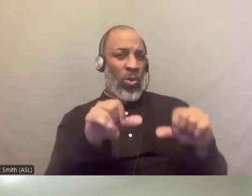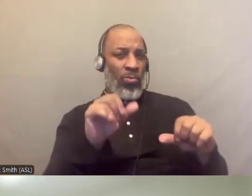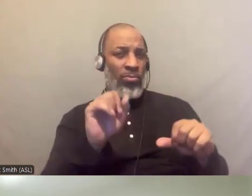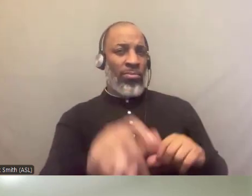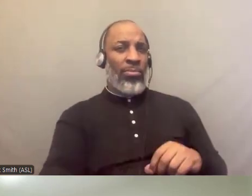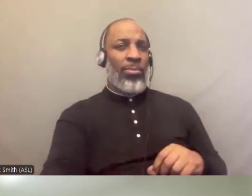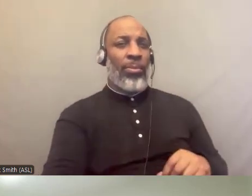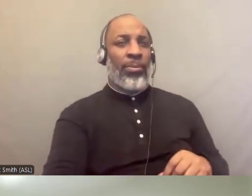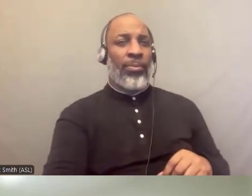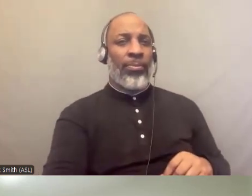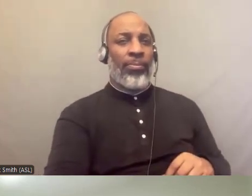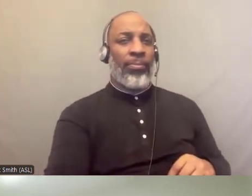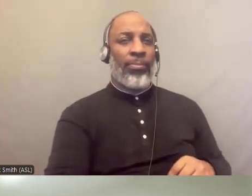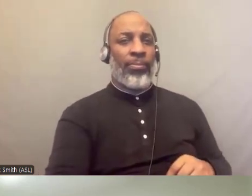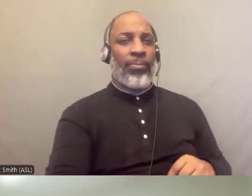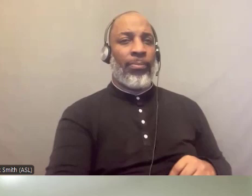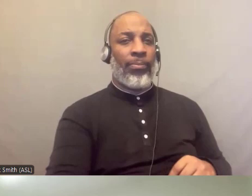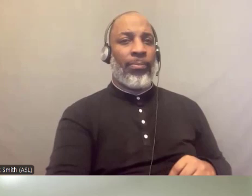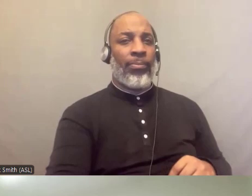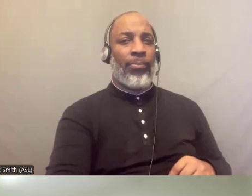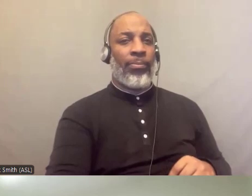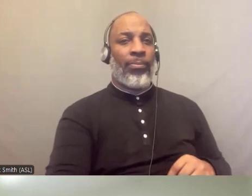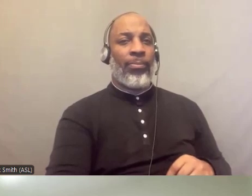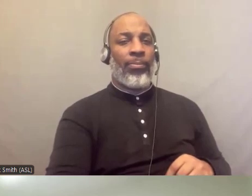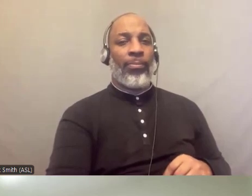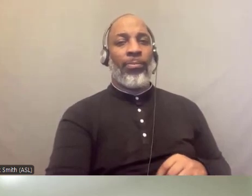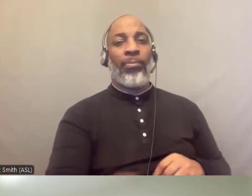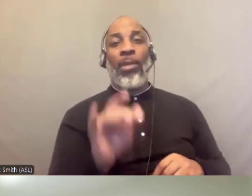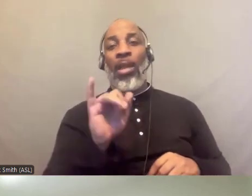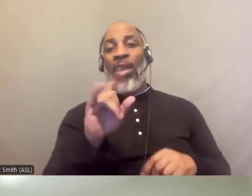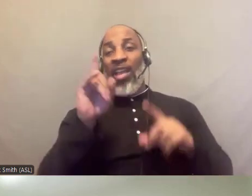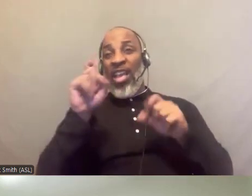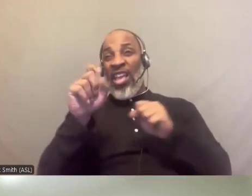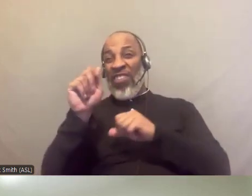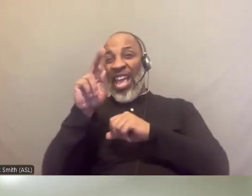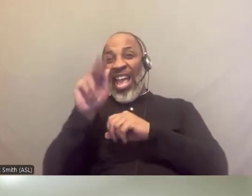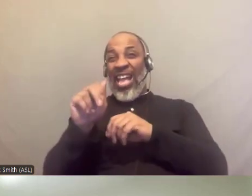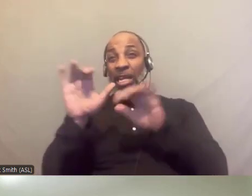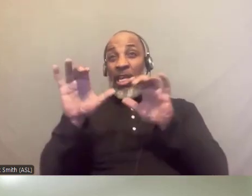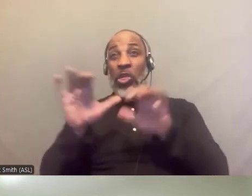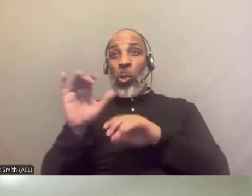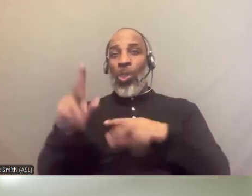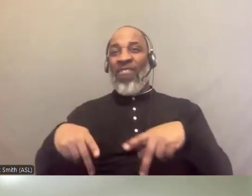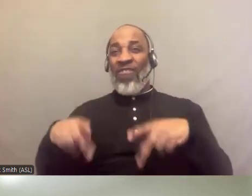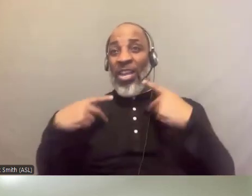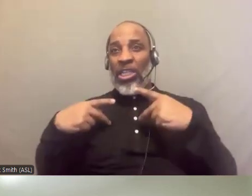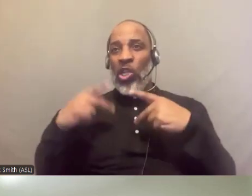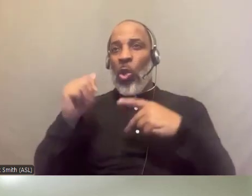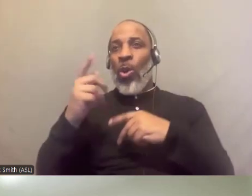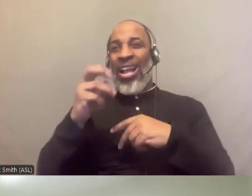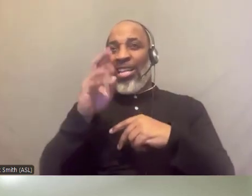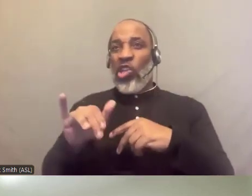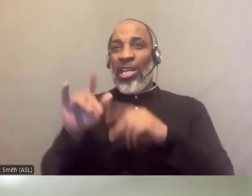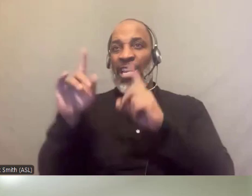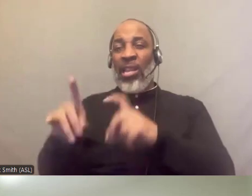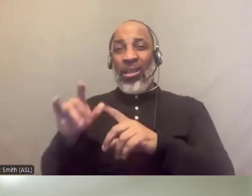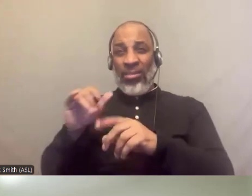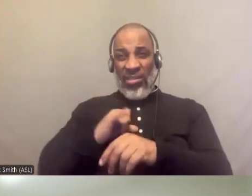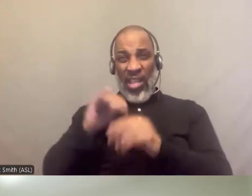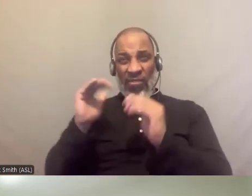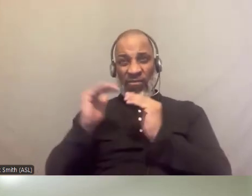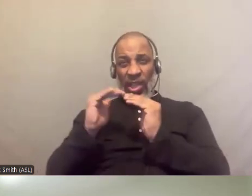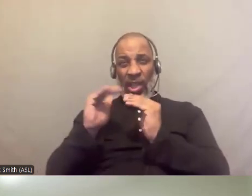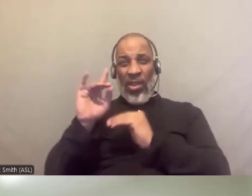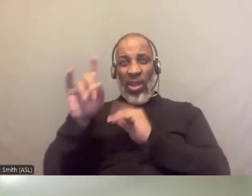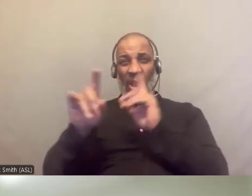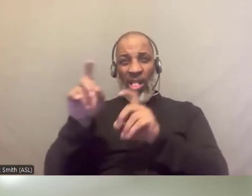So whether Anna can safely perform a physical agility test. Can she be asked that question during an interview?